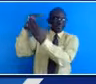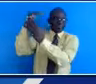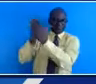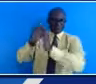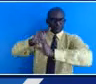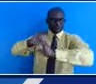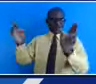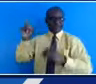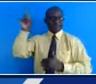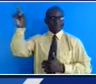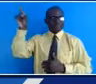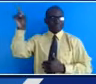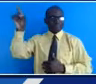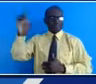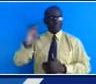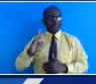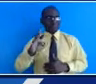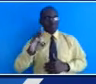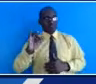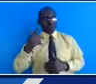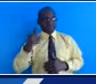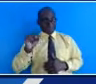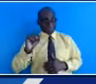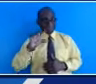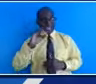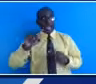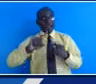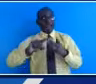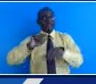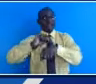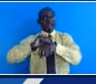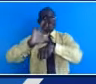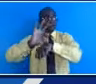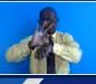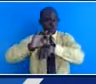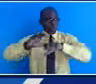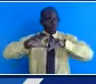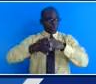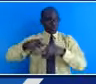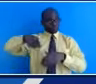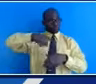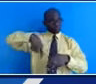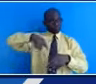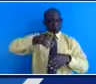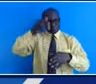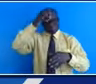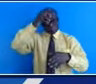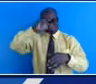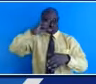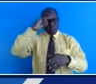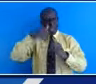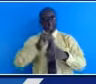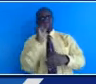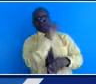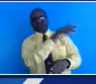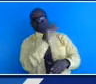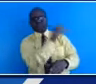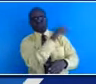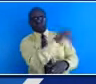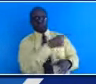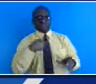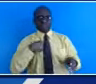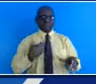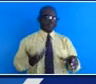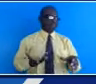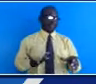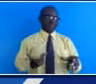become schooled in this area. She was able to convince a number of people to volunteer to be helpful in this process and be able to reach out as well